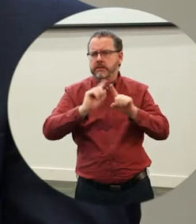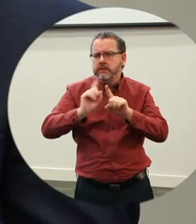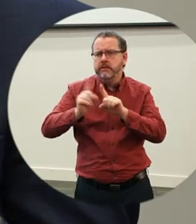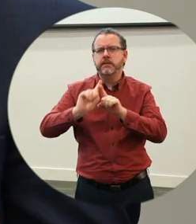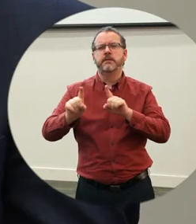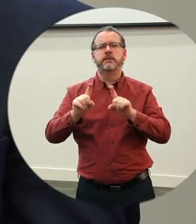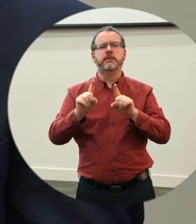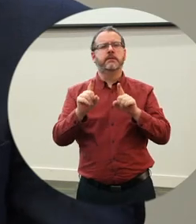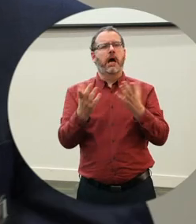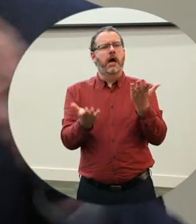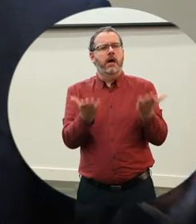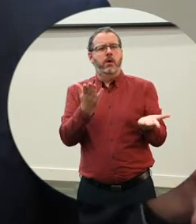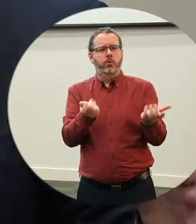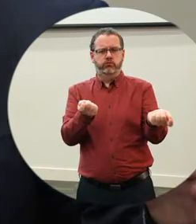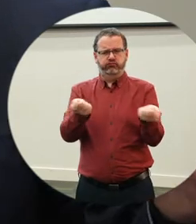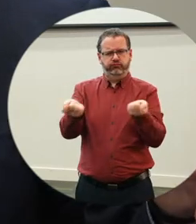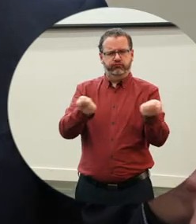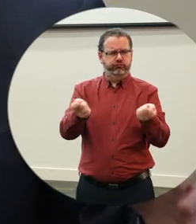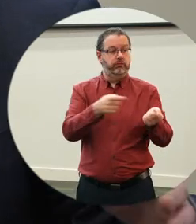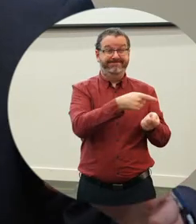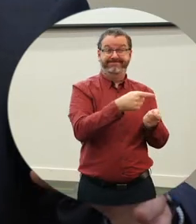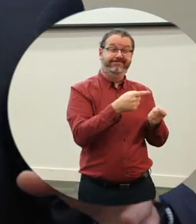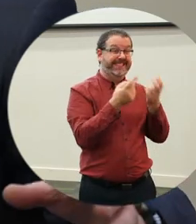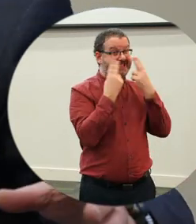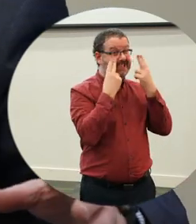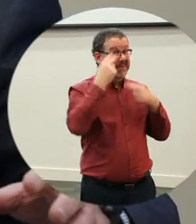in keeping the native Irish